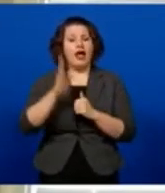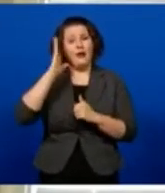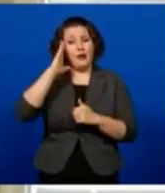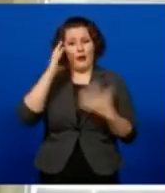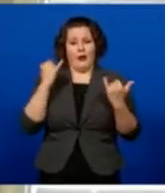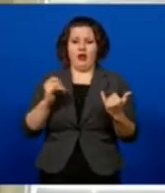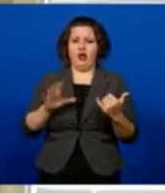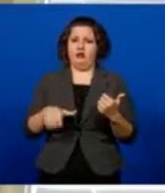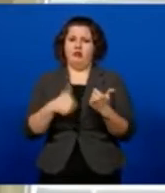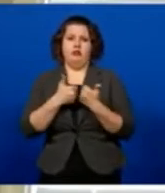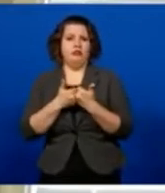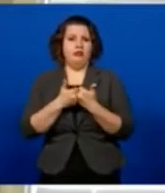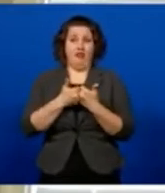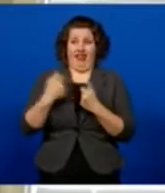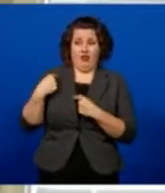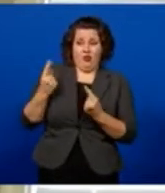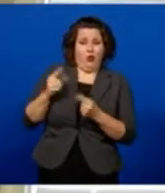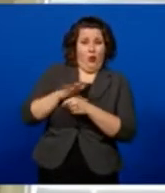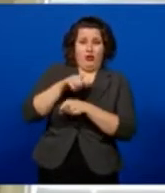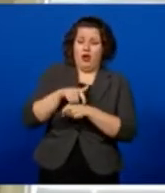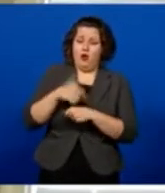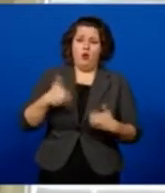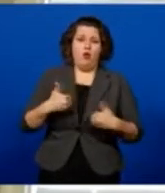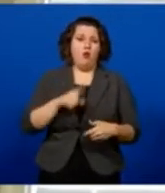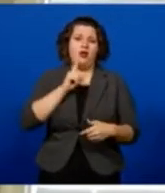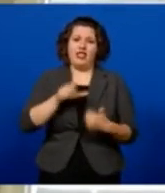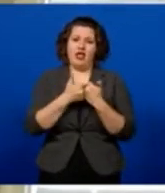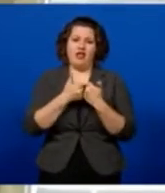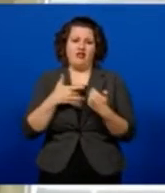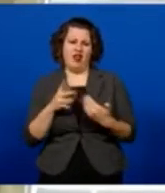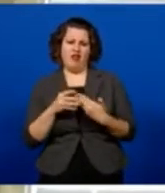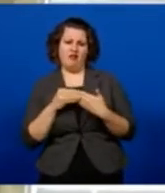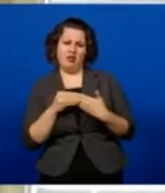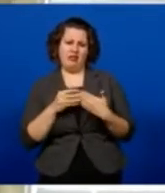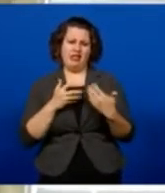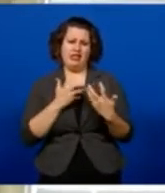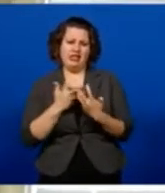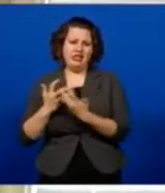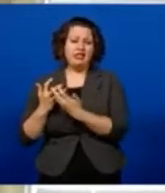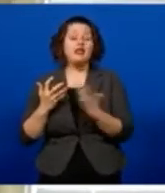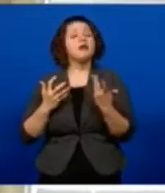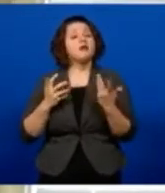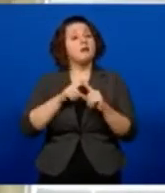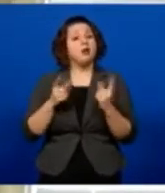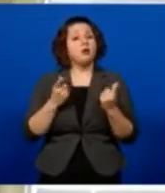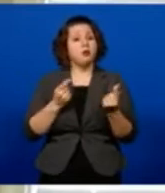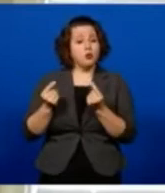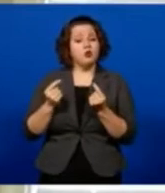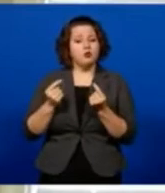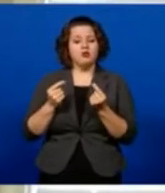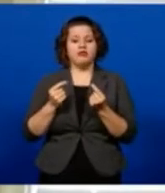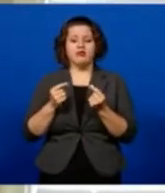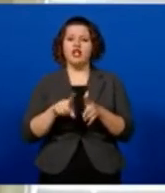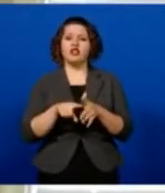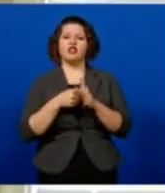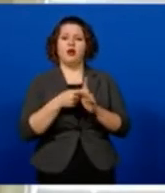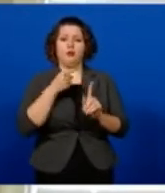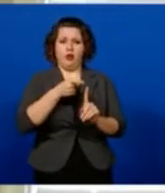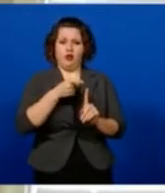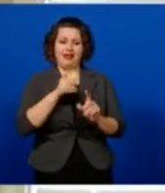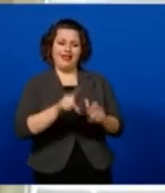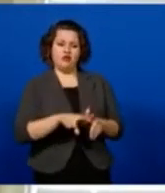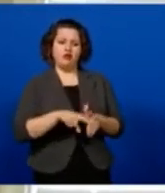challenging, and it's been challenging throughout this response. But I would say that what we've done is provided a starting point. And we do that